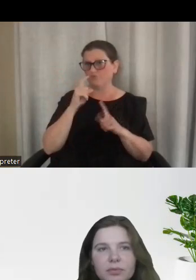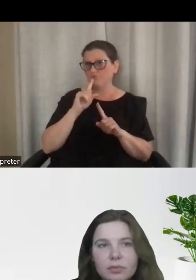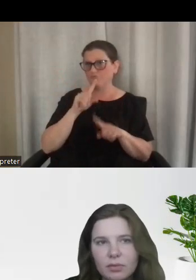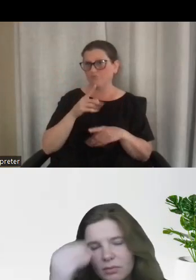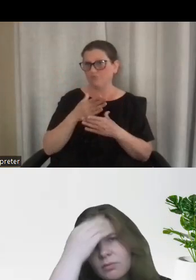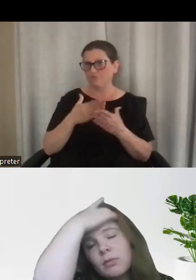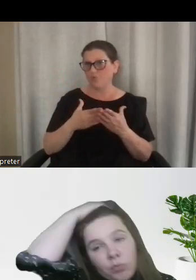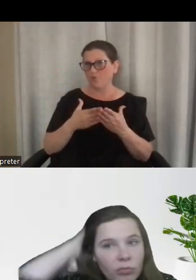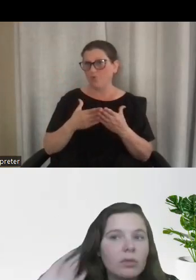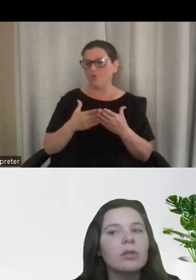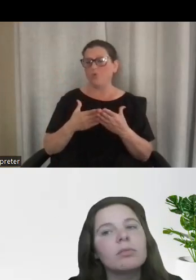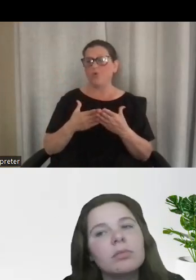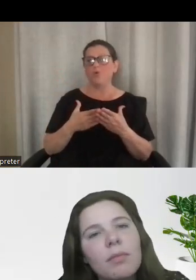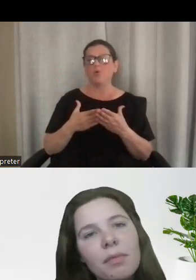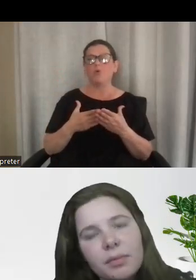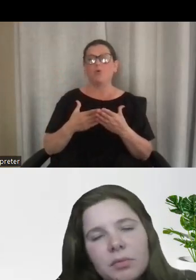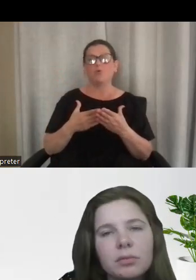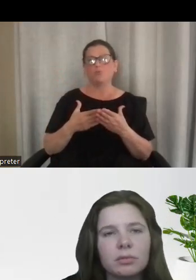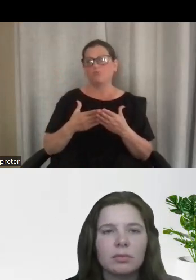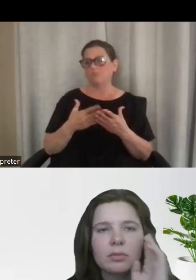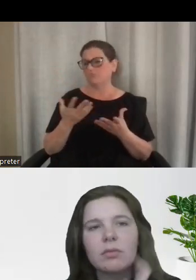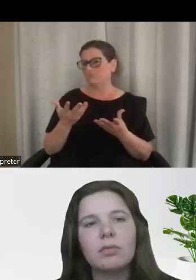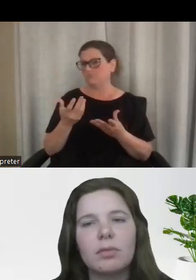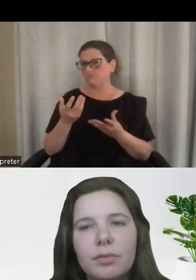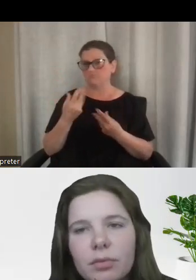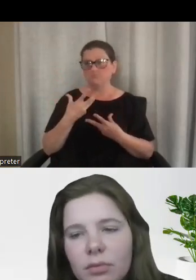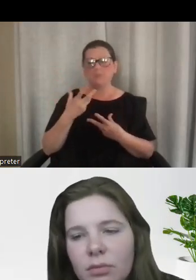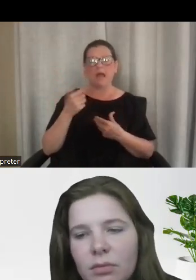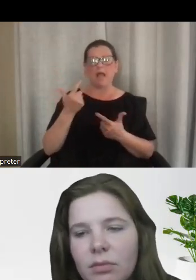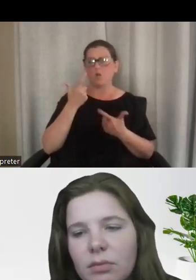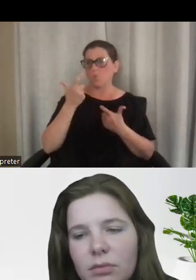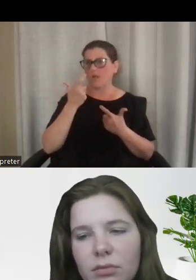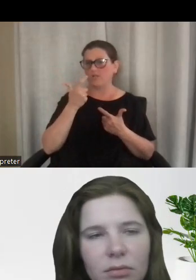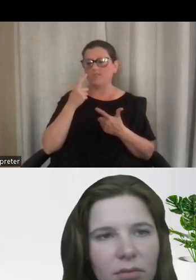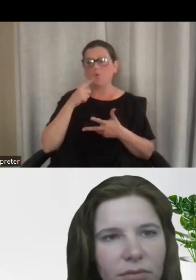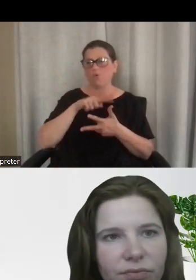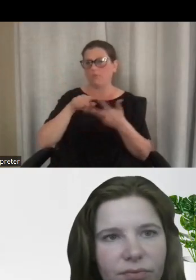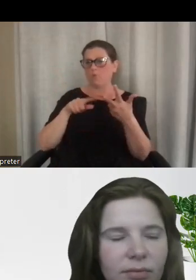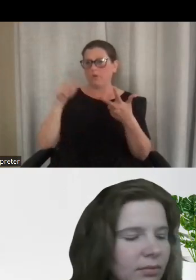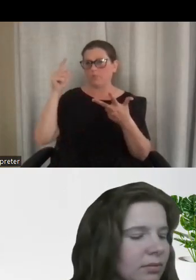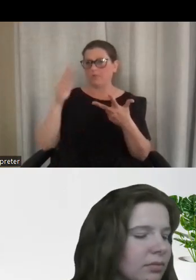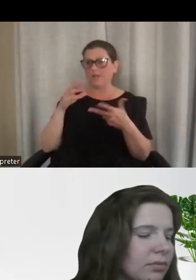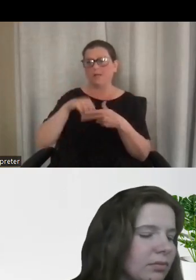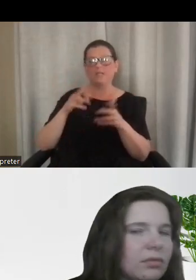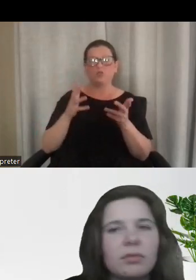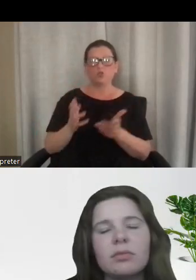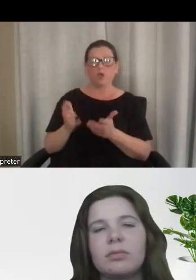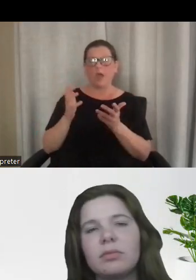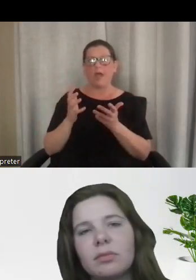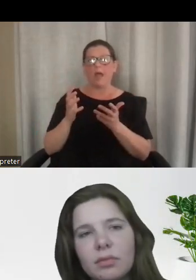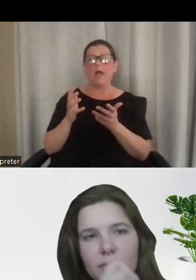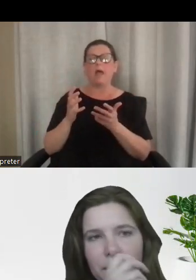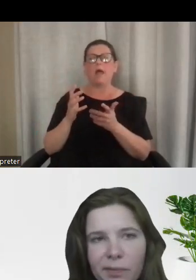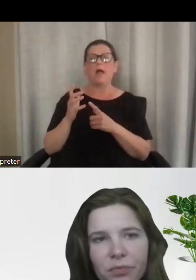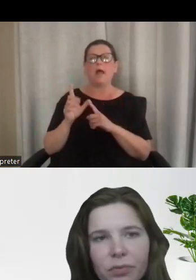of the webinar. Feel free to share any questions for Lindsay, Claudia, or Kelsey in the chat, and we'll, pending